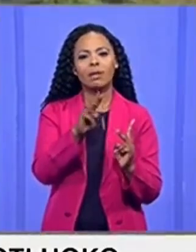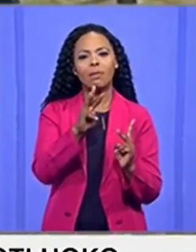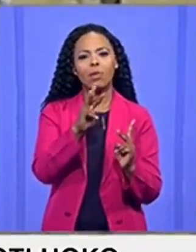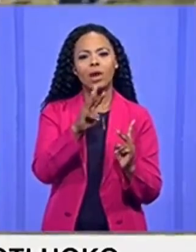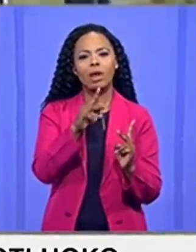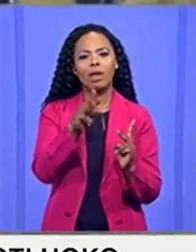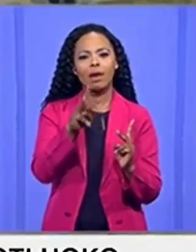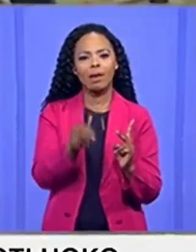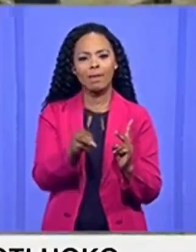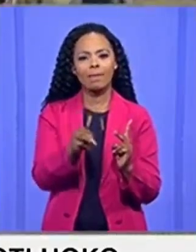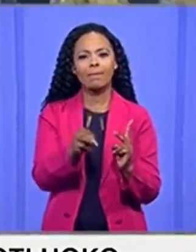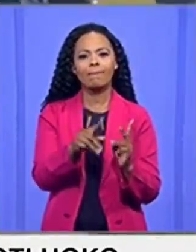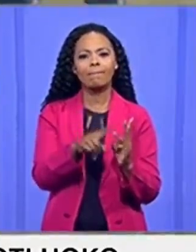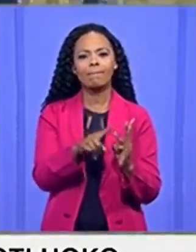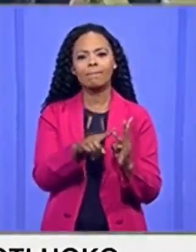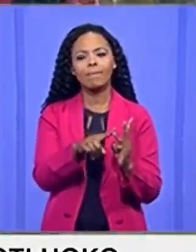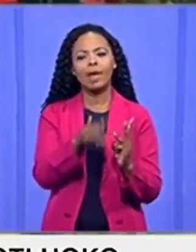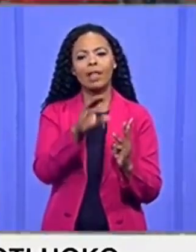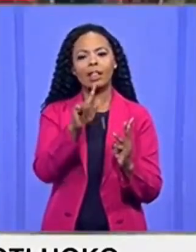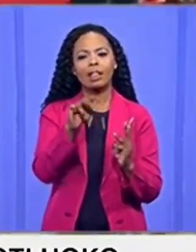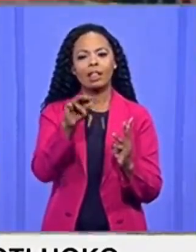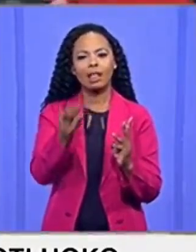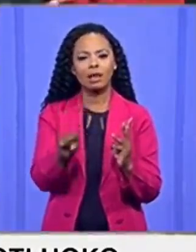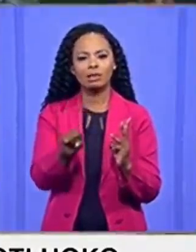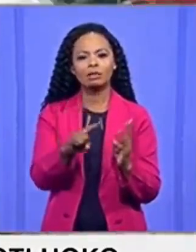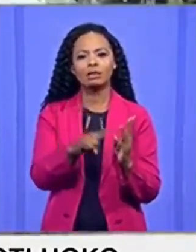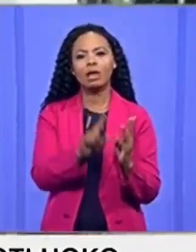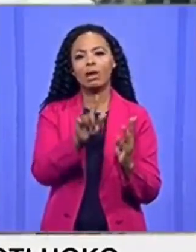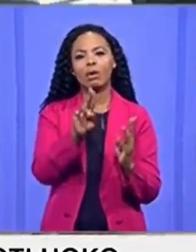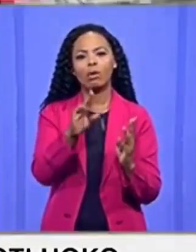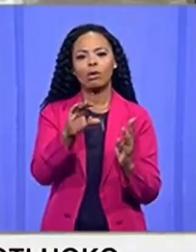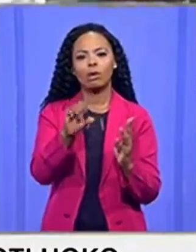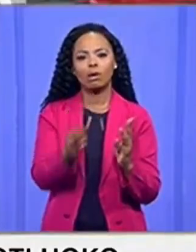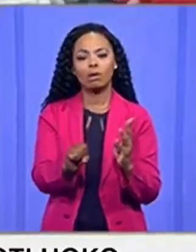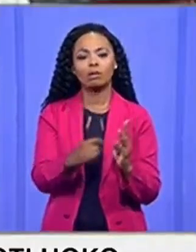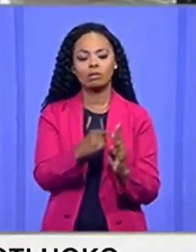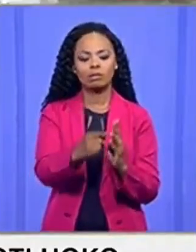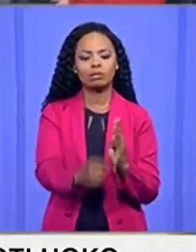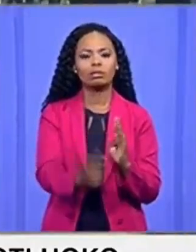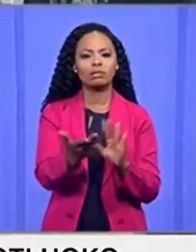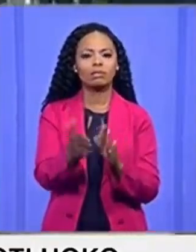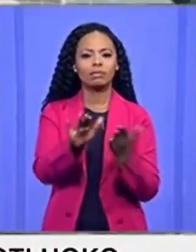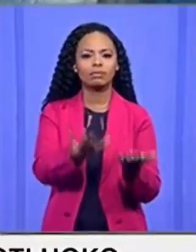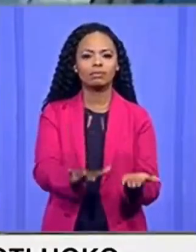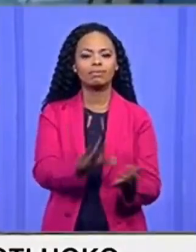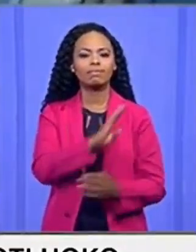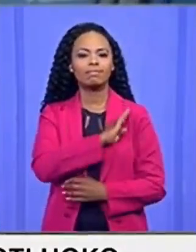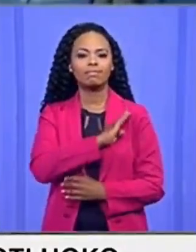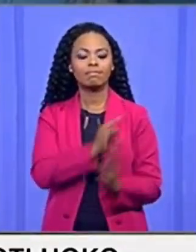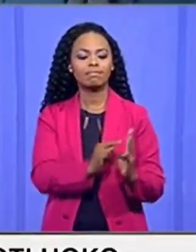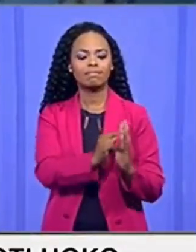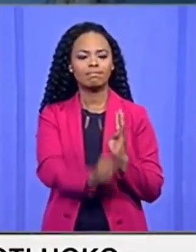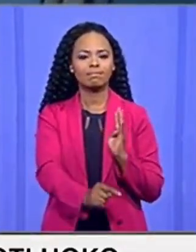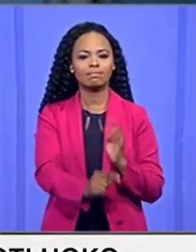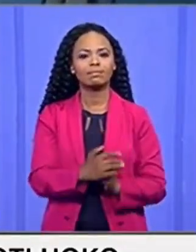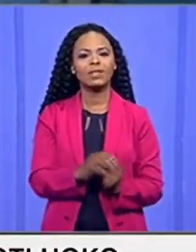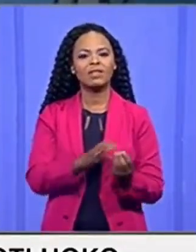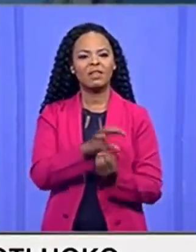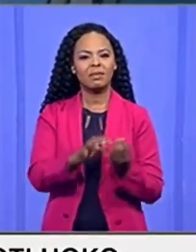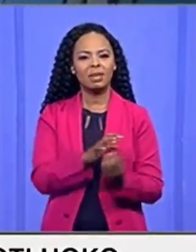William Masela Mathipa le Warrant Officer Class 1 Mokwapa Lucas Mojela. Mopresidente Ramaphosa a re ba malapa,